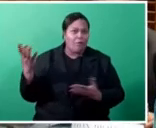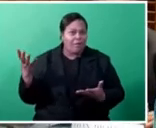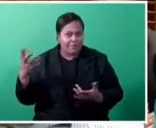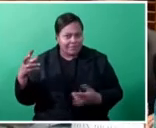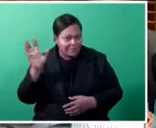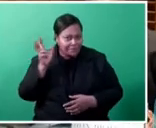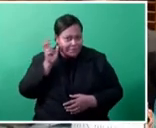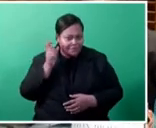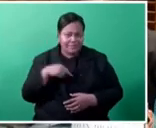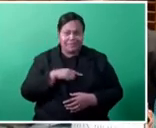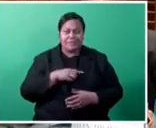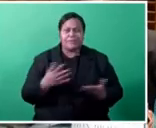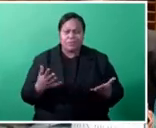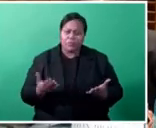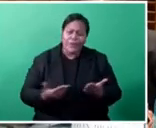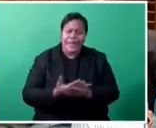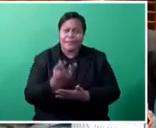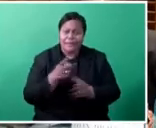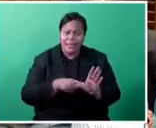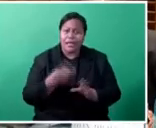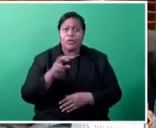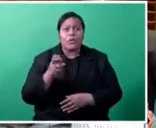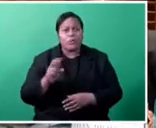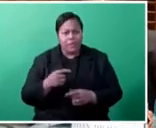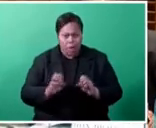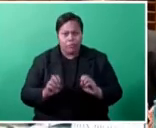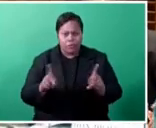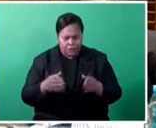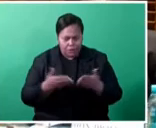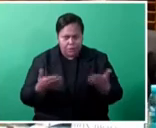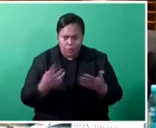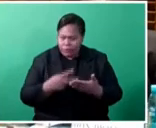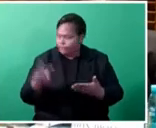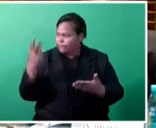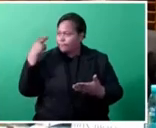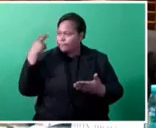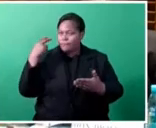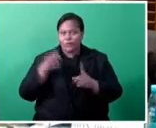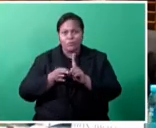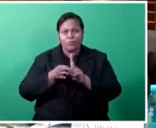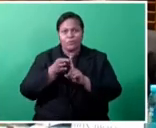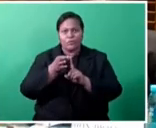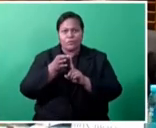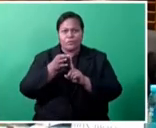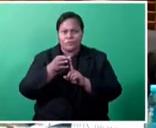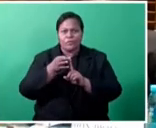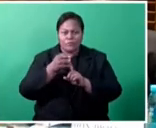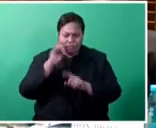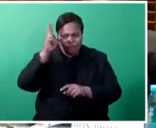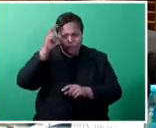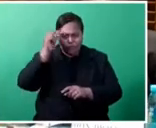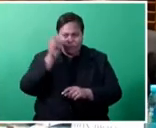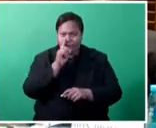As we enter the year 2020, we take this opportunity to look back at the time we have progressed as Fijians and be proud of what has been achieved